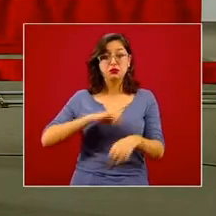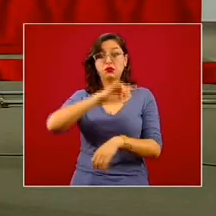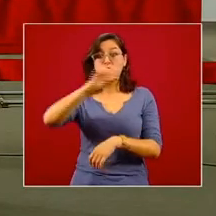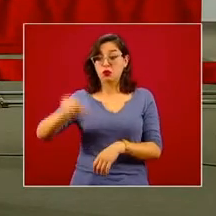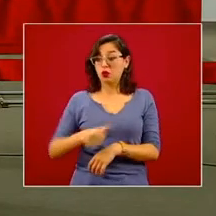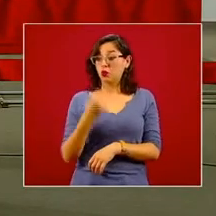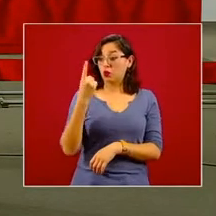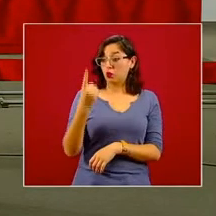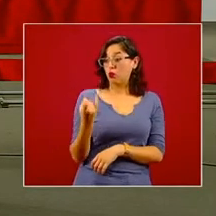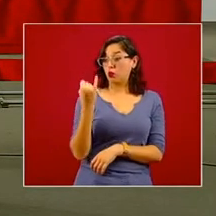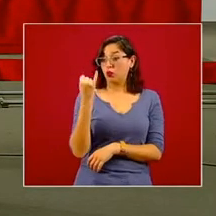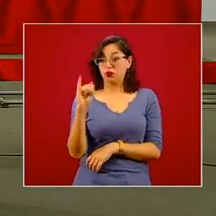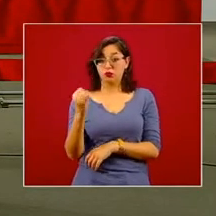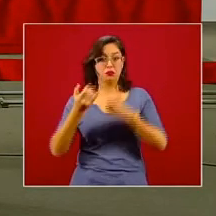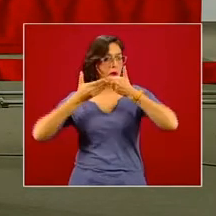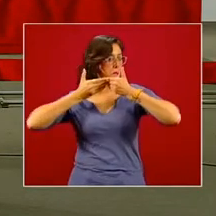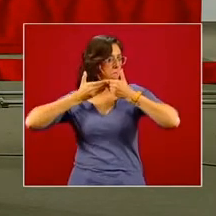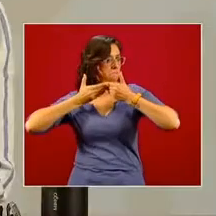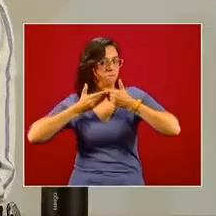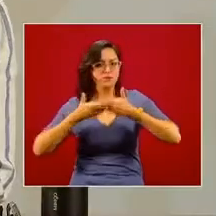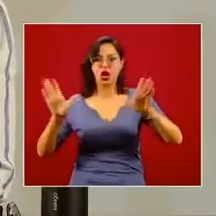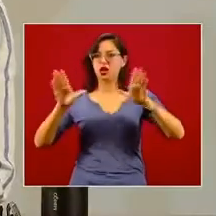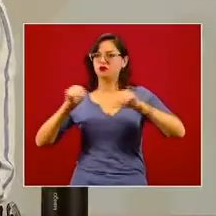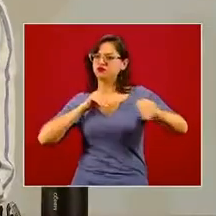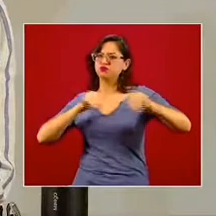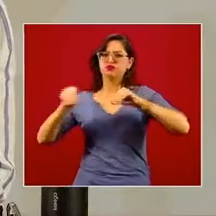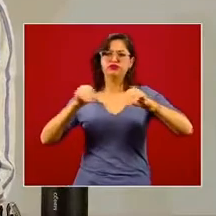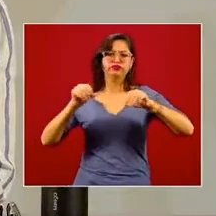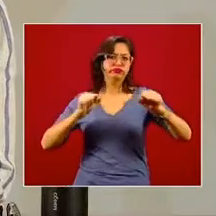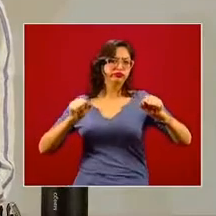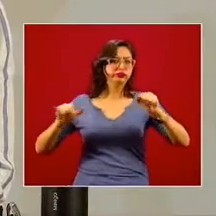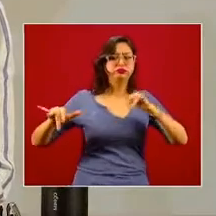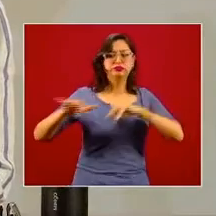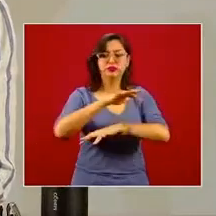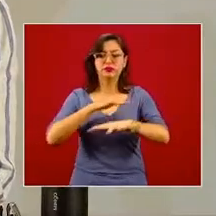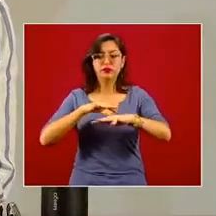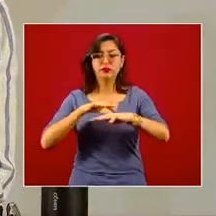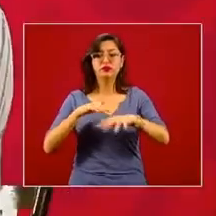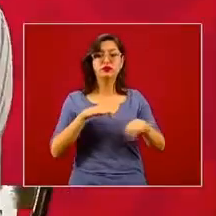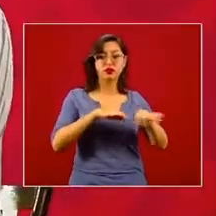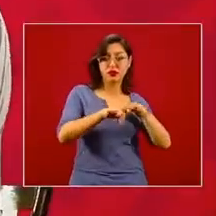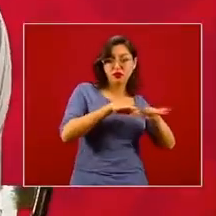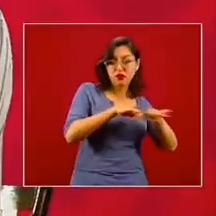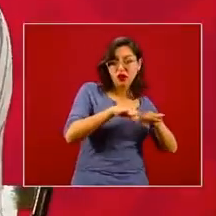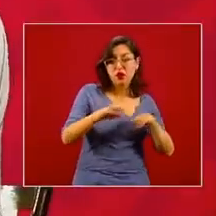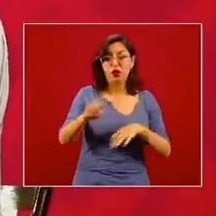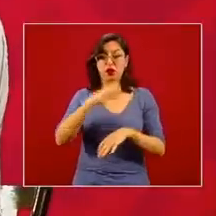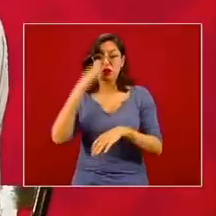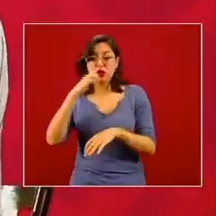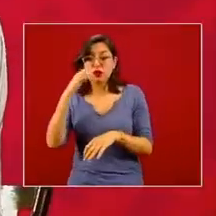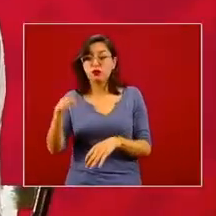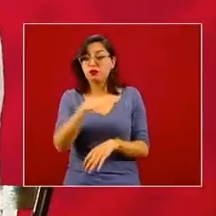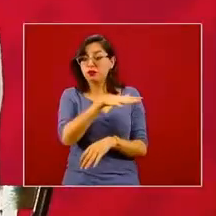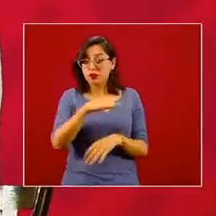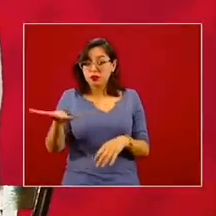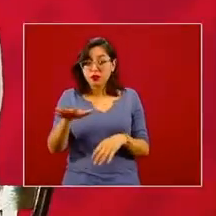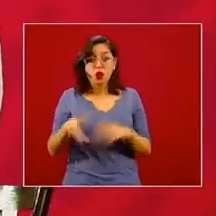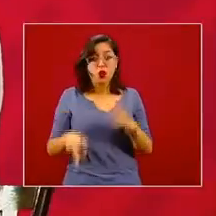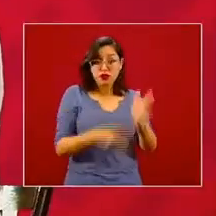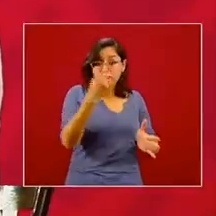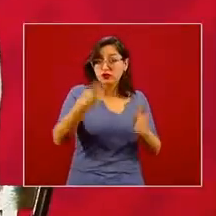safe distancing campaign ends, the restrictions for mobility or